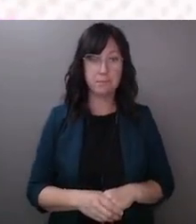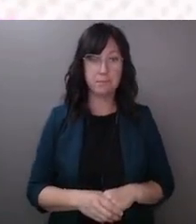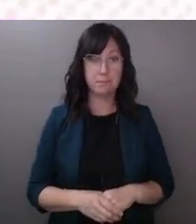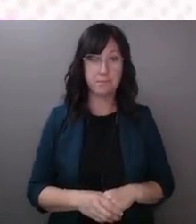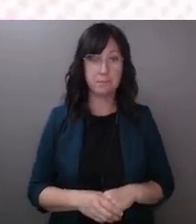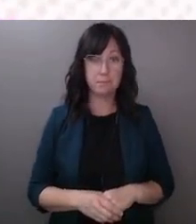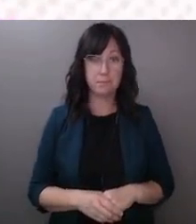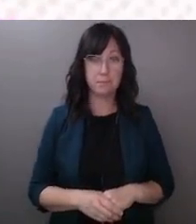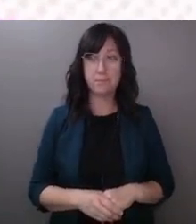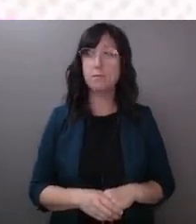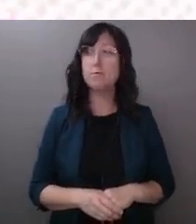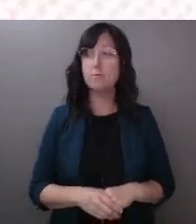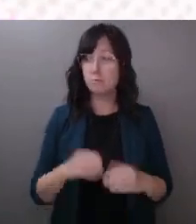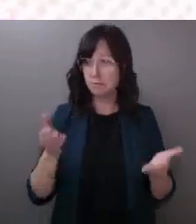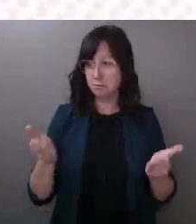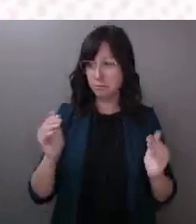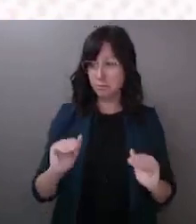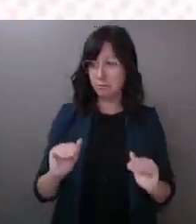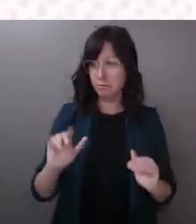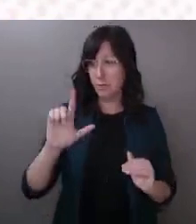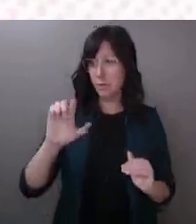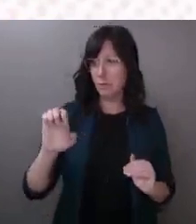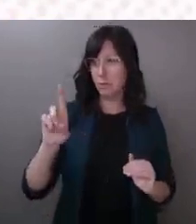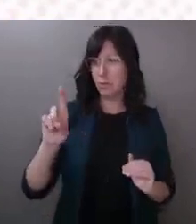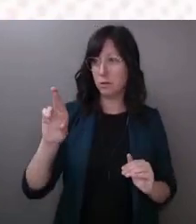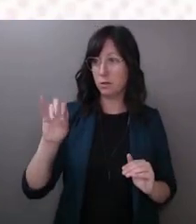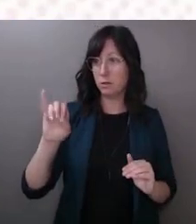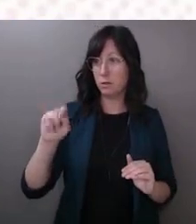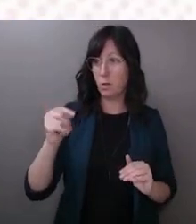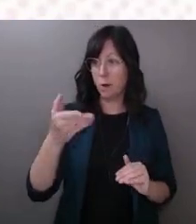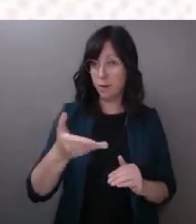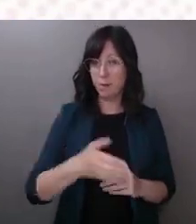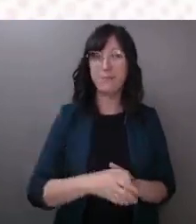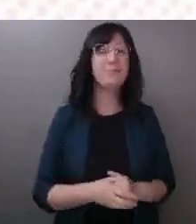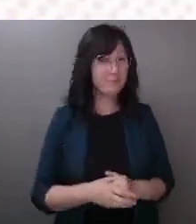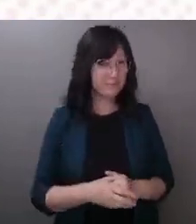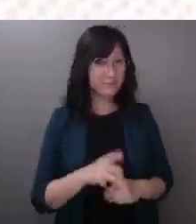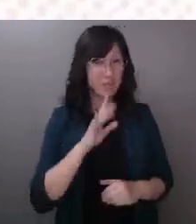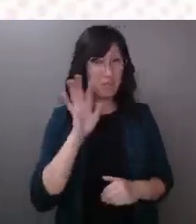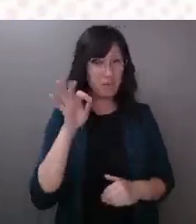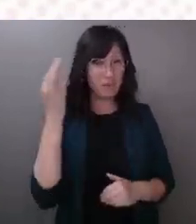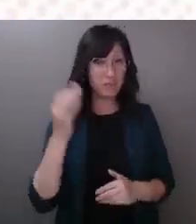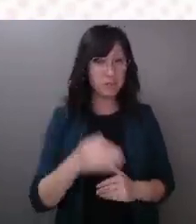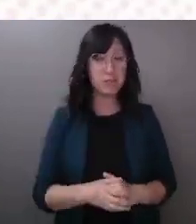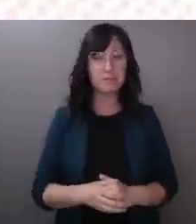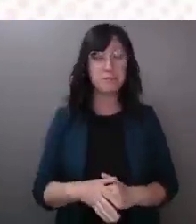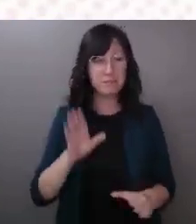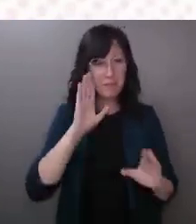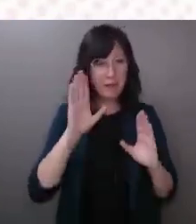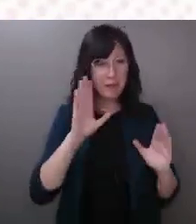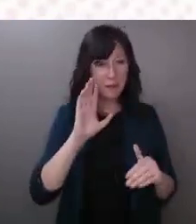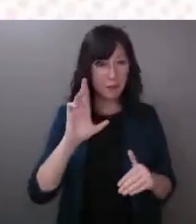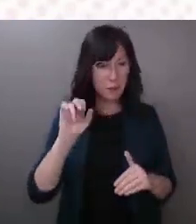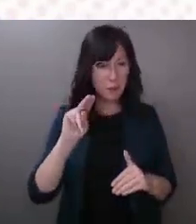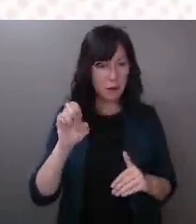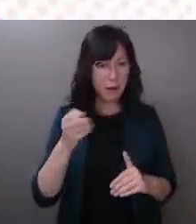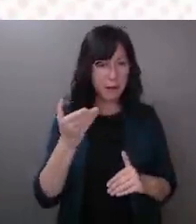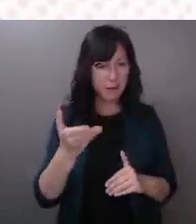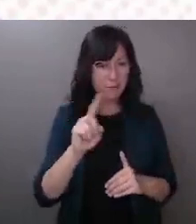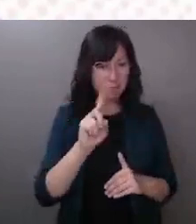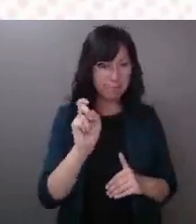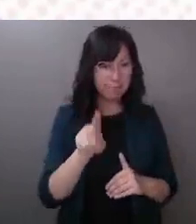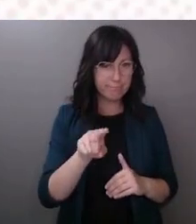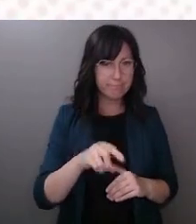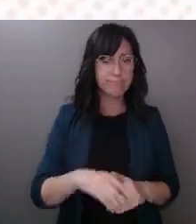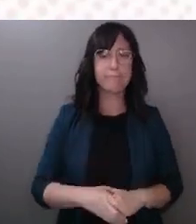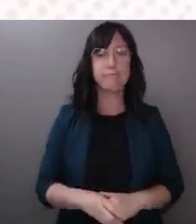Maintenant, Antoine Trappenet de Le Droit. Bonjour, Madame Amelkar. Hello, Ms. Amilcar. My question is for you.